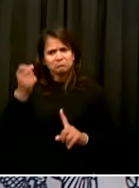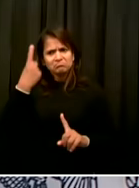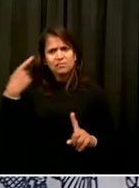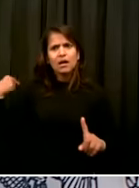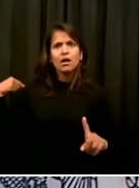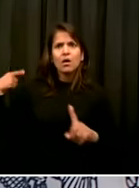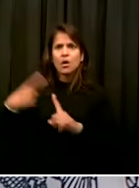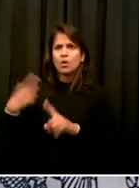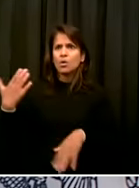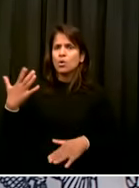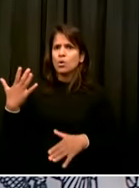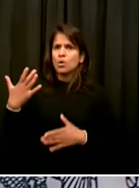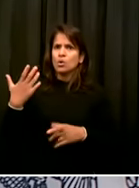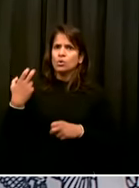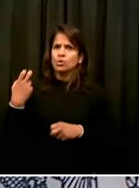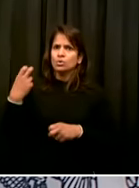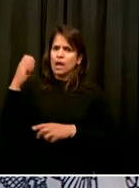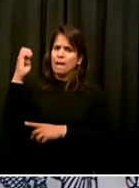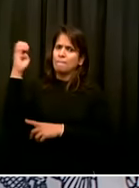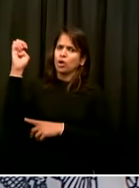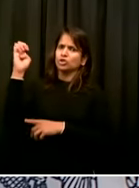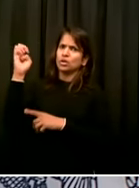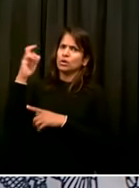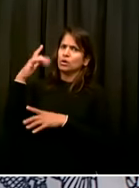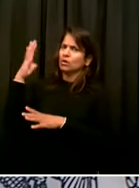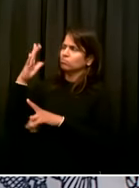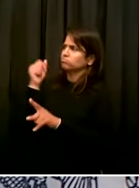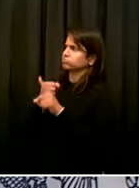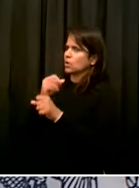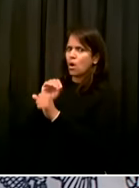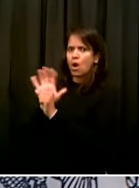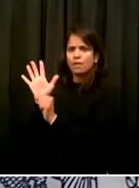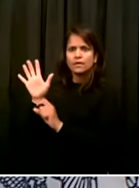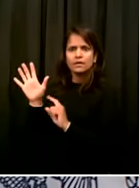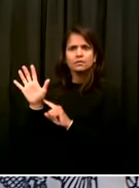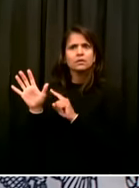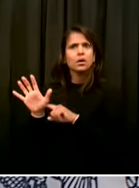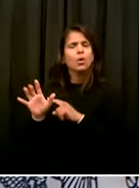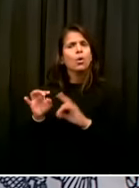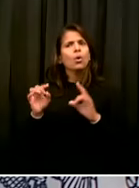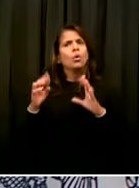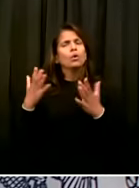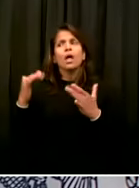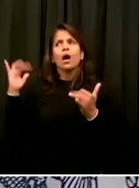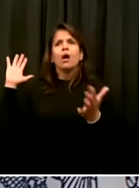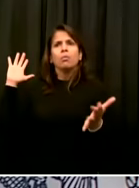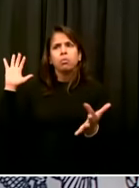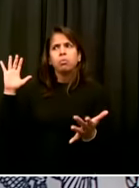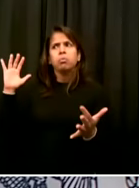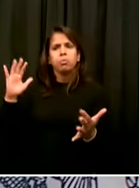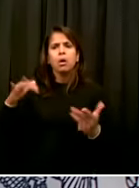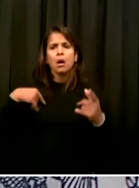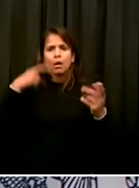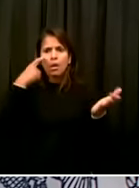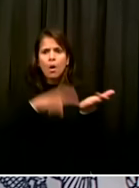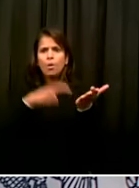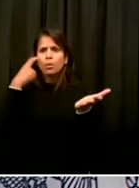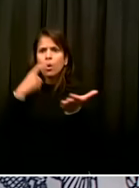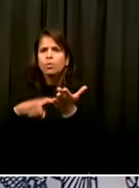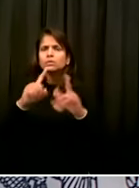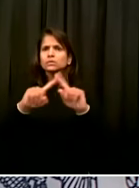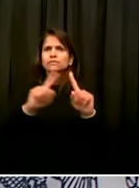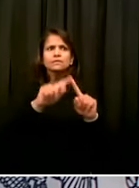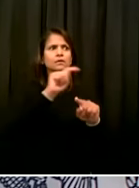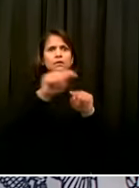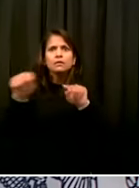to say something about the disparities in our society or income inequality or the fact that wealthy are not paying their fair share in taxes. Let's not mention that out